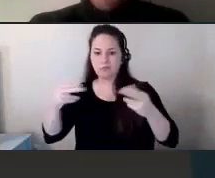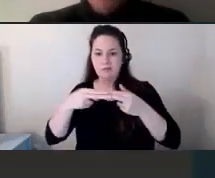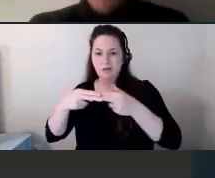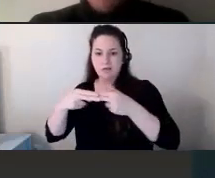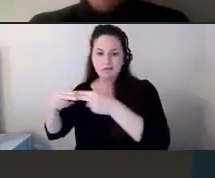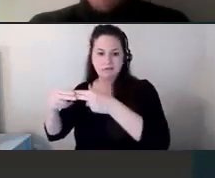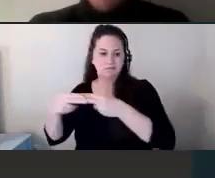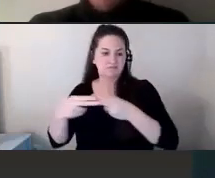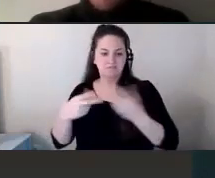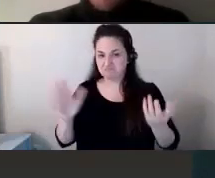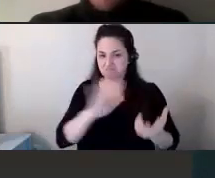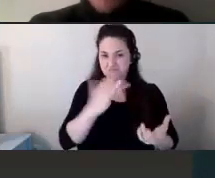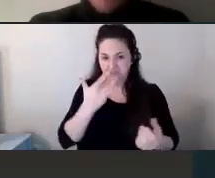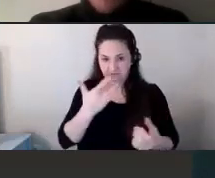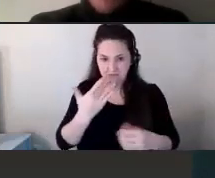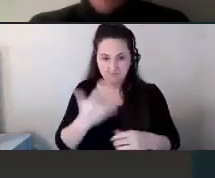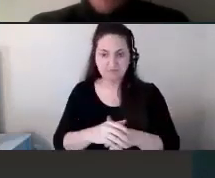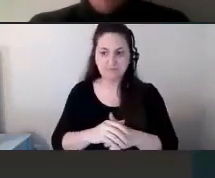own discretion.